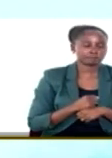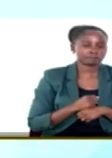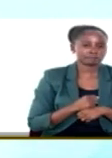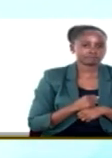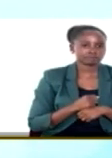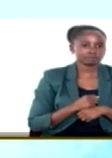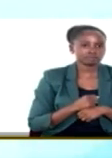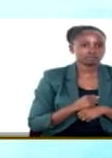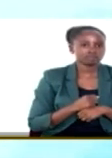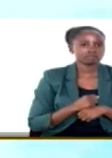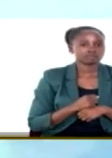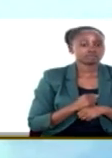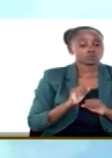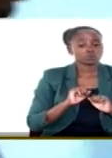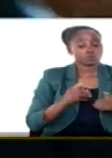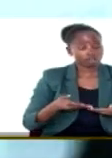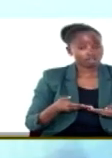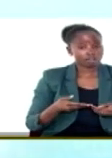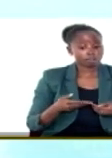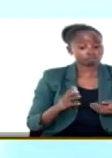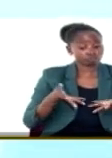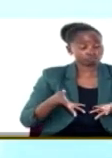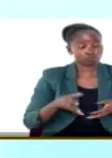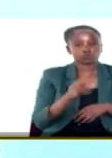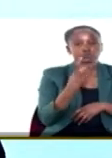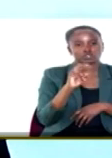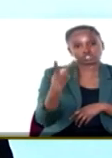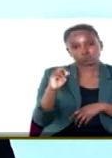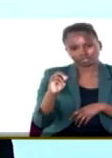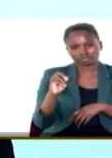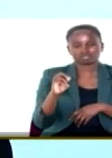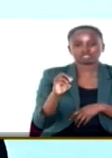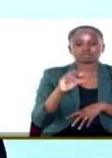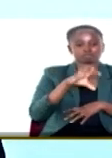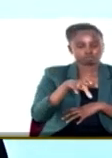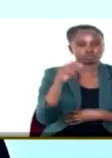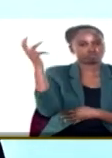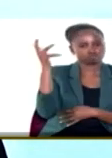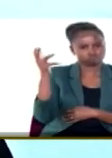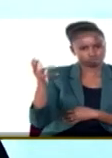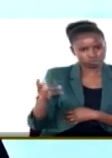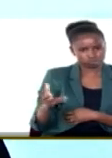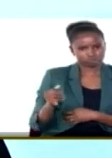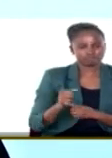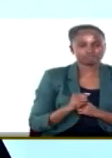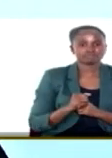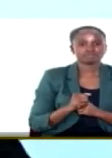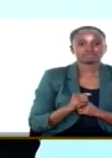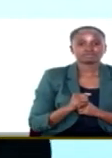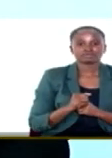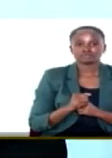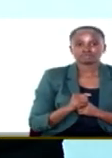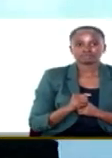the 2020 State of the Province Address. As we meet at